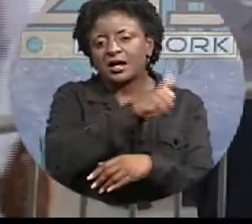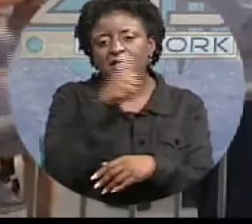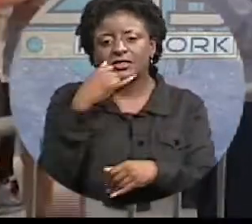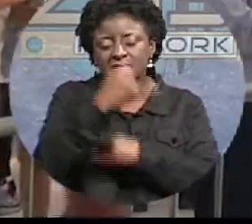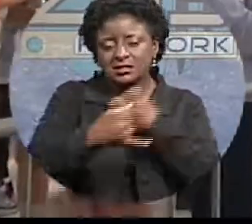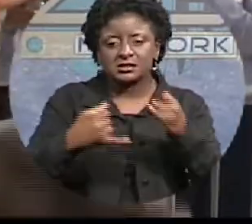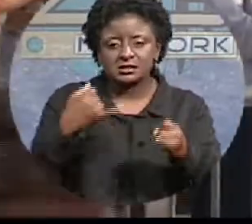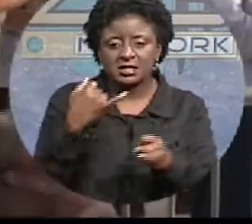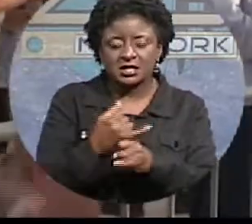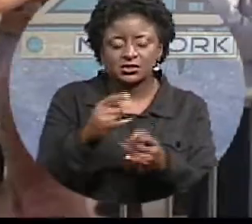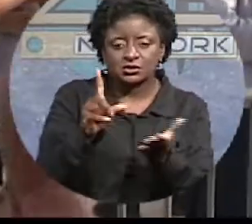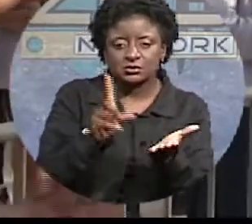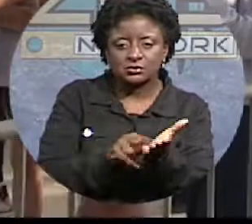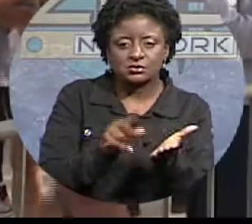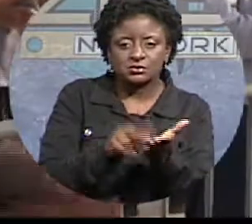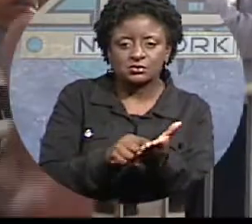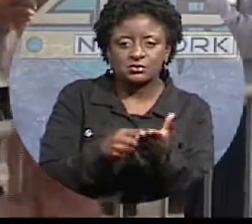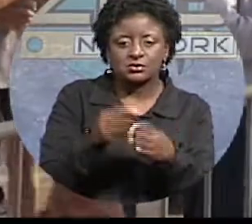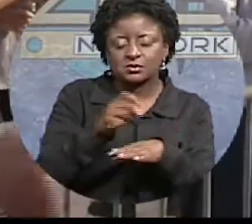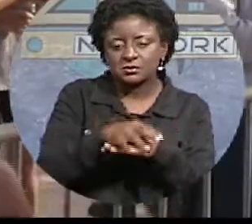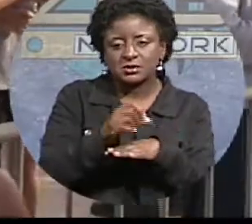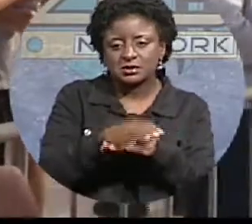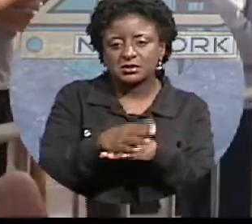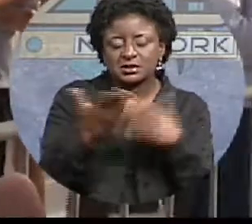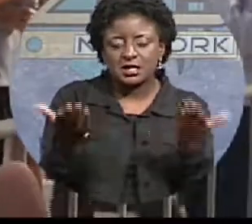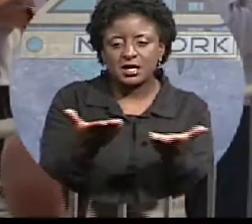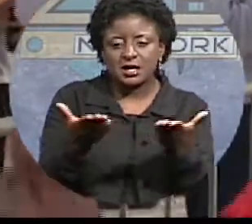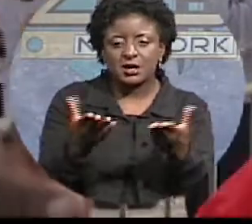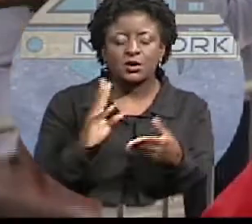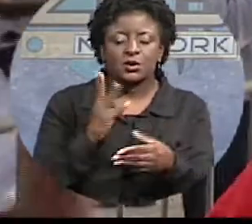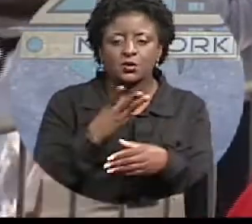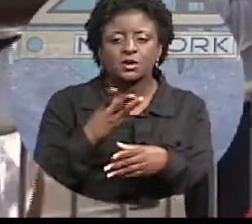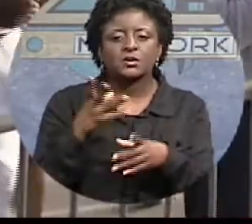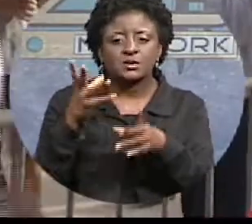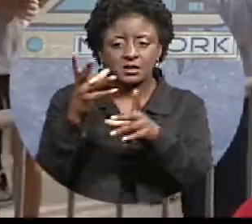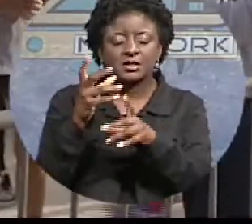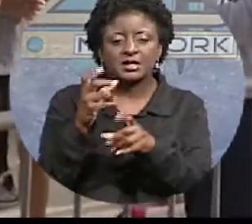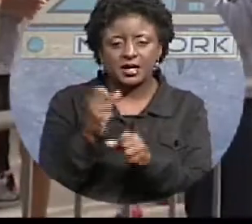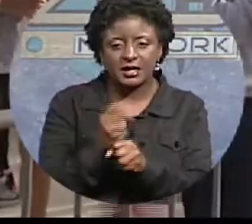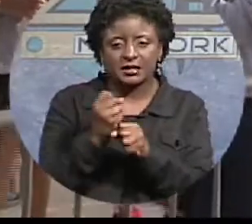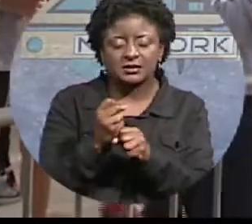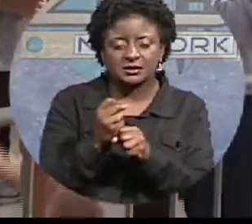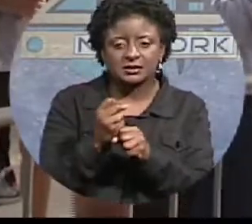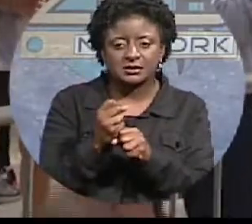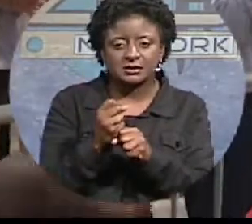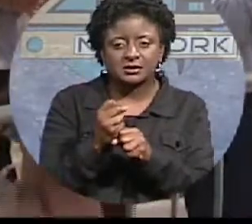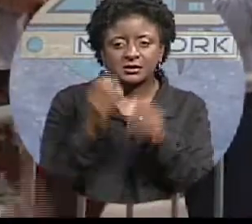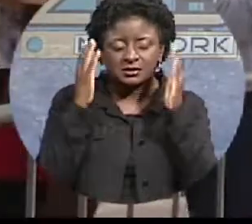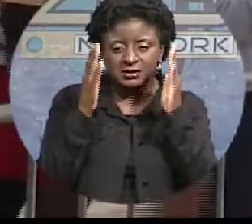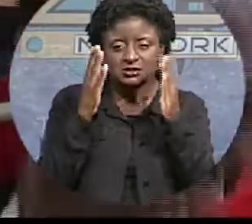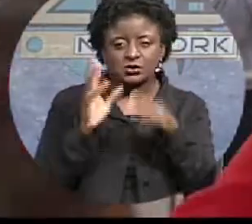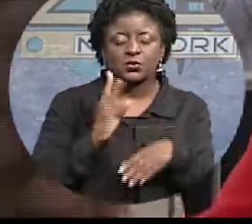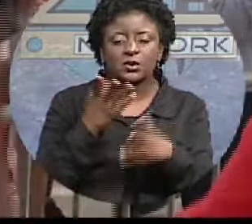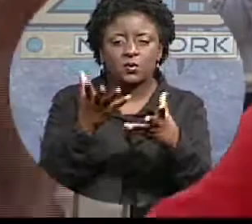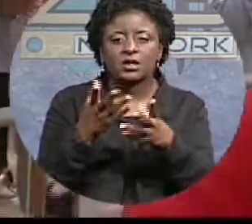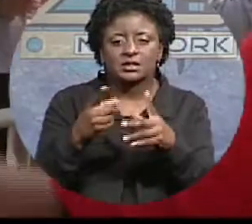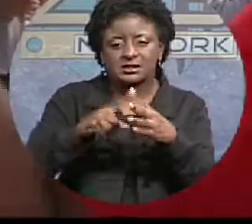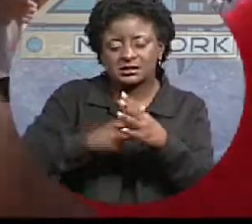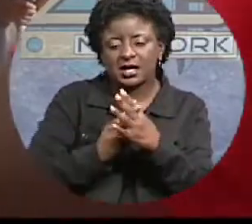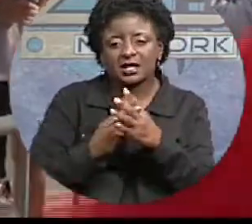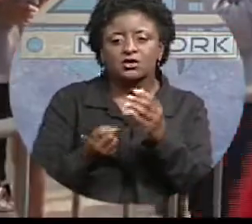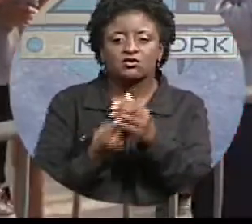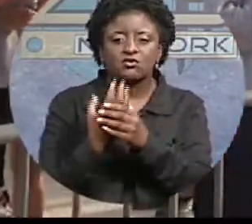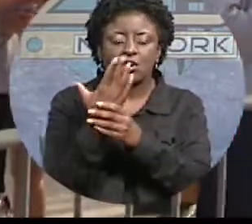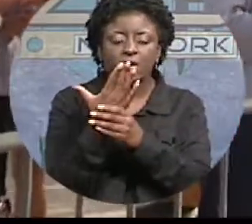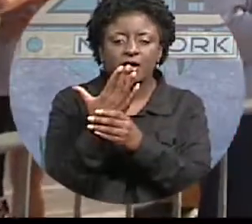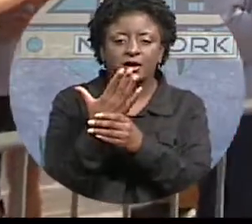here, we'll get to a tipping point where instead of growing 1%, 2%, we want to start growing 5,